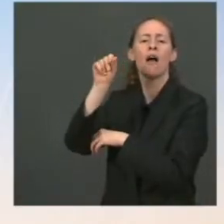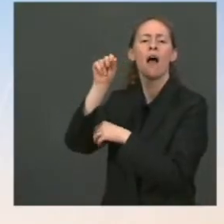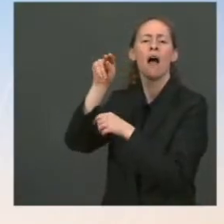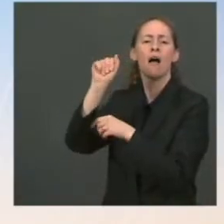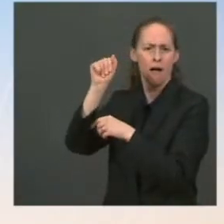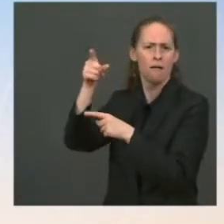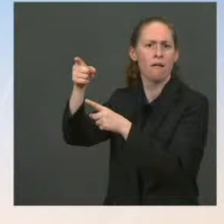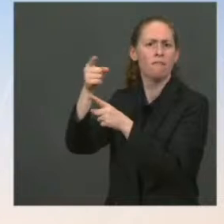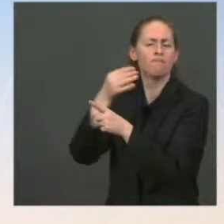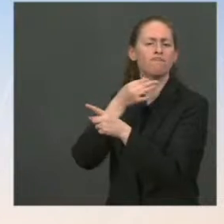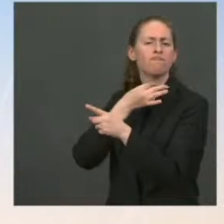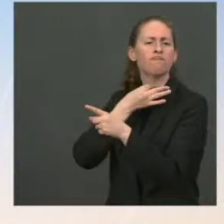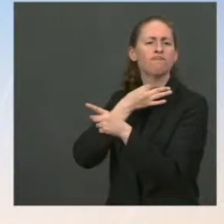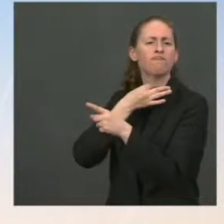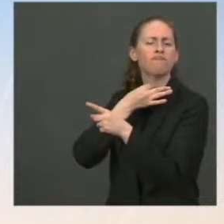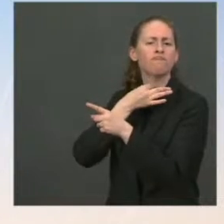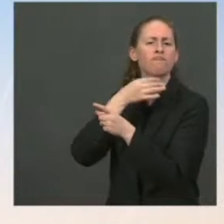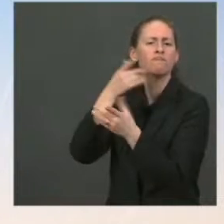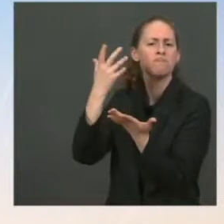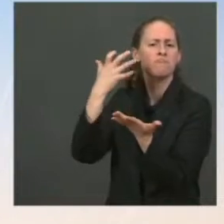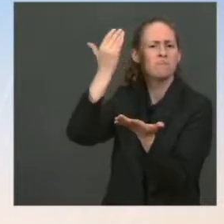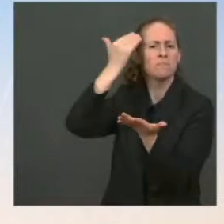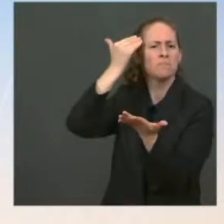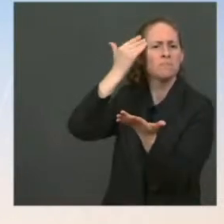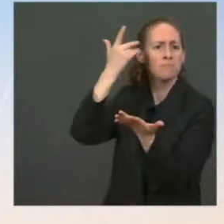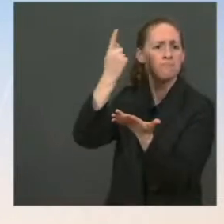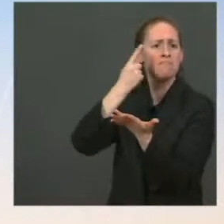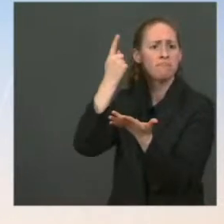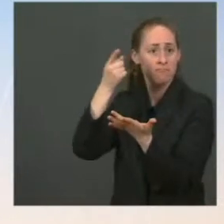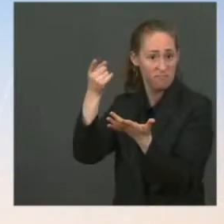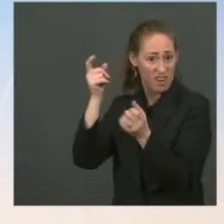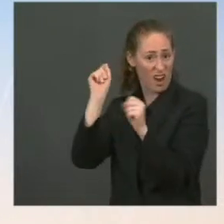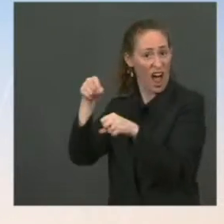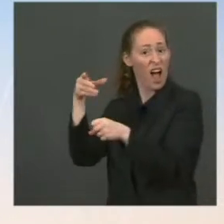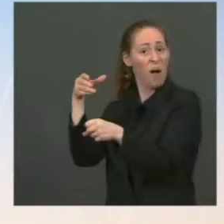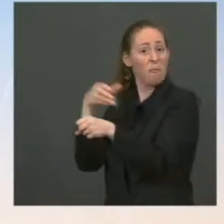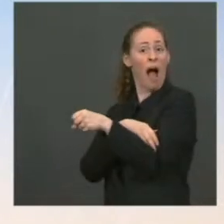president have to counteract higher gas prices? So,